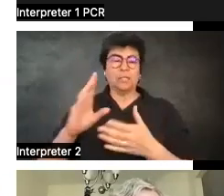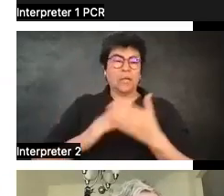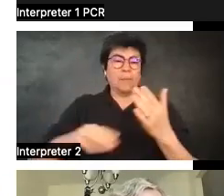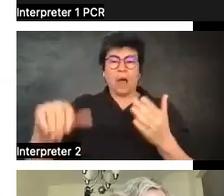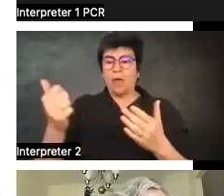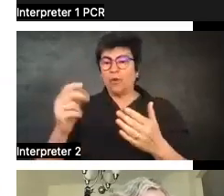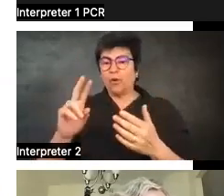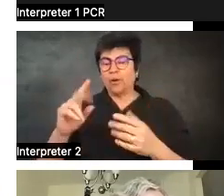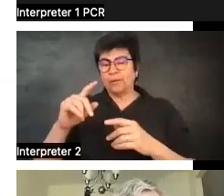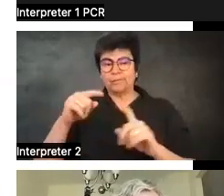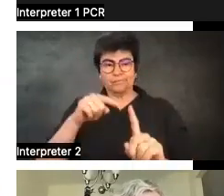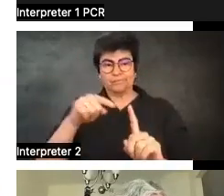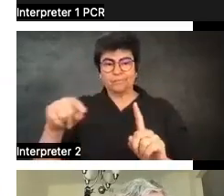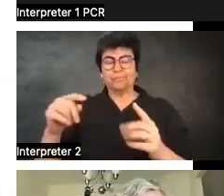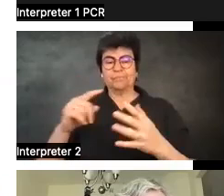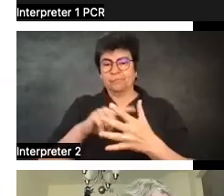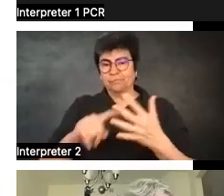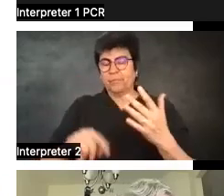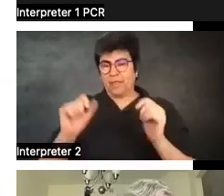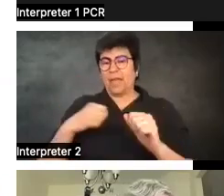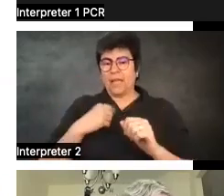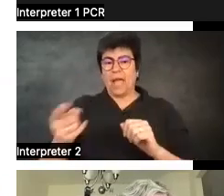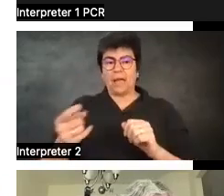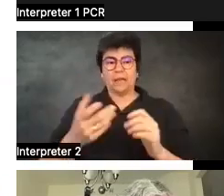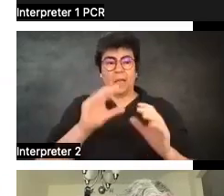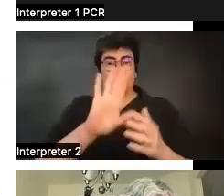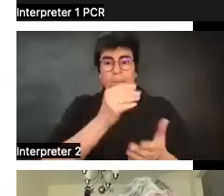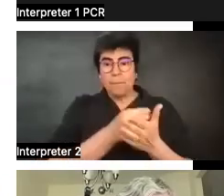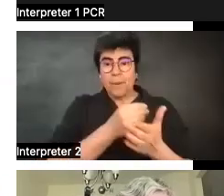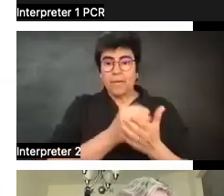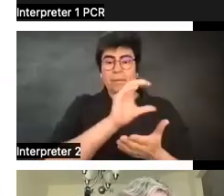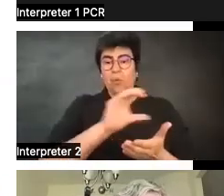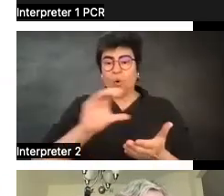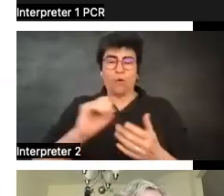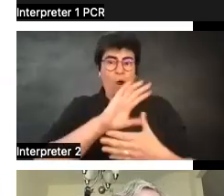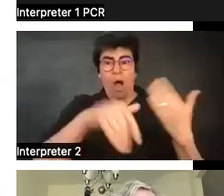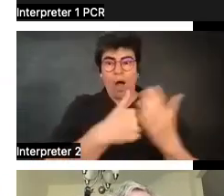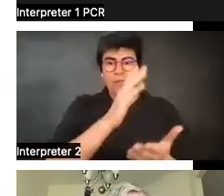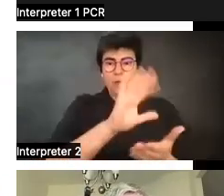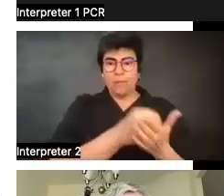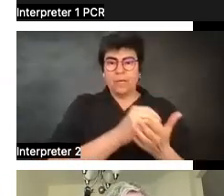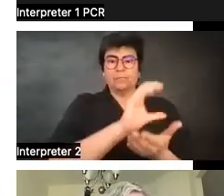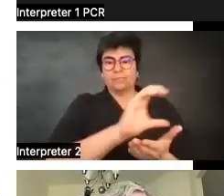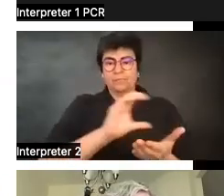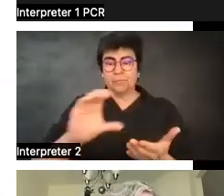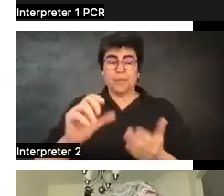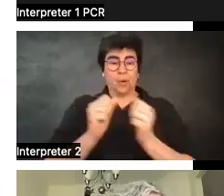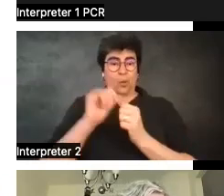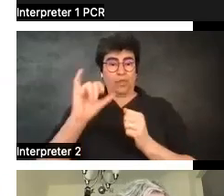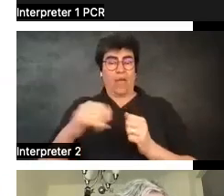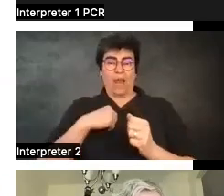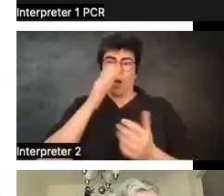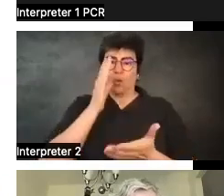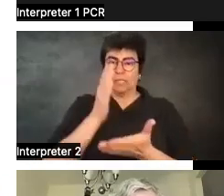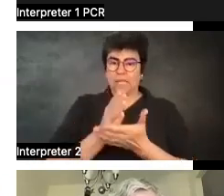that, they can move some or all of their money until that. So with that, I'm going to stop. We're now